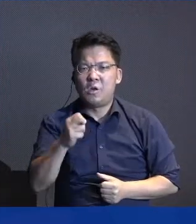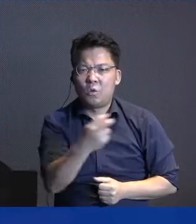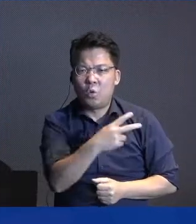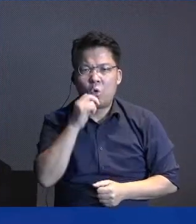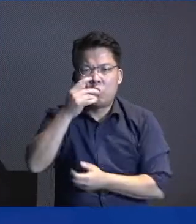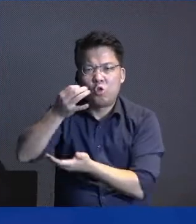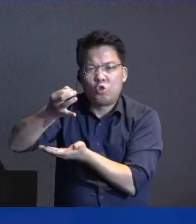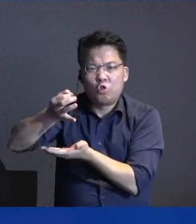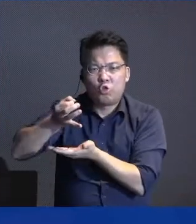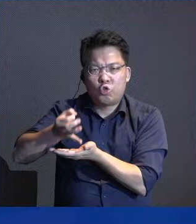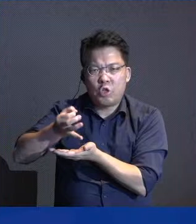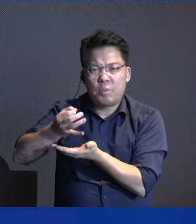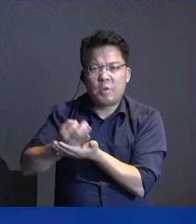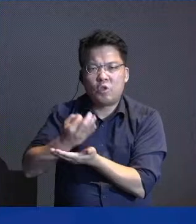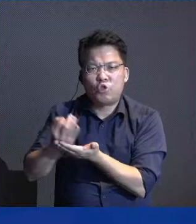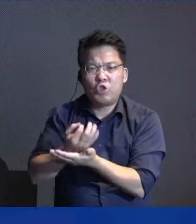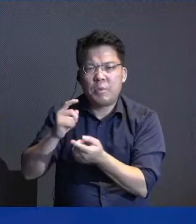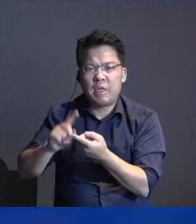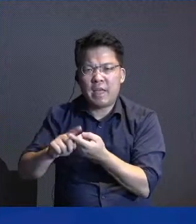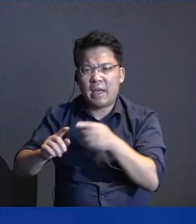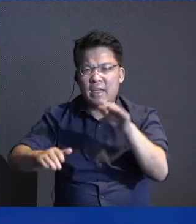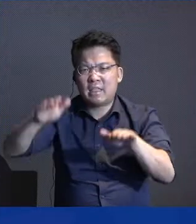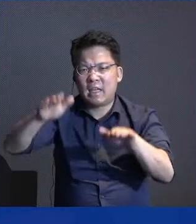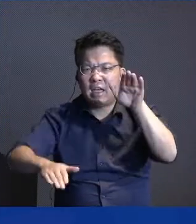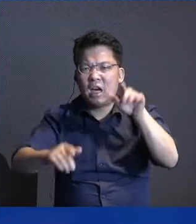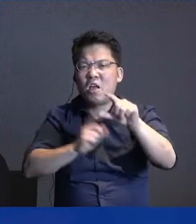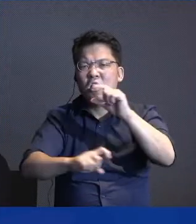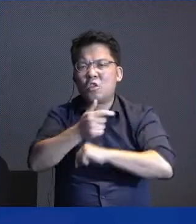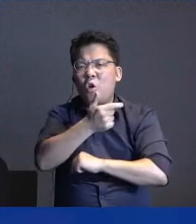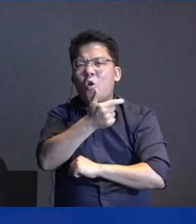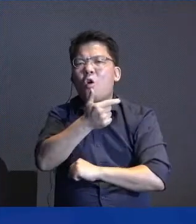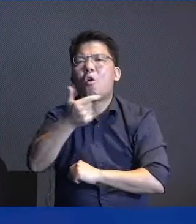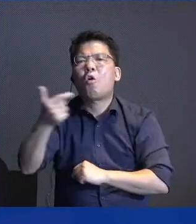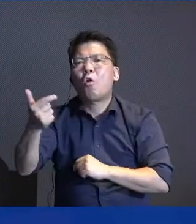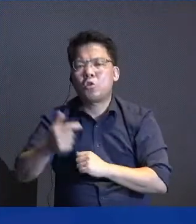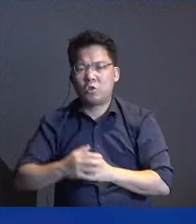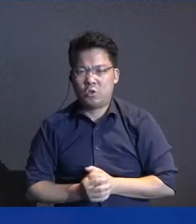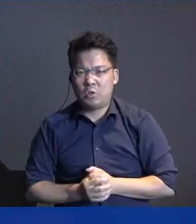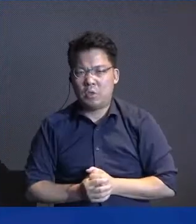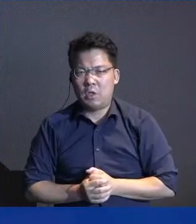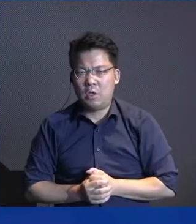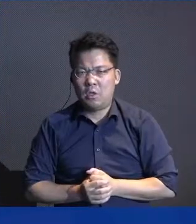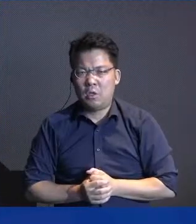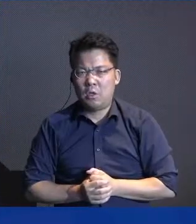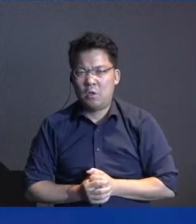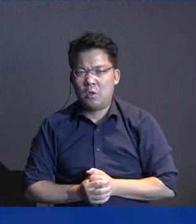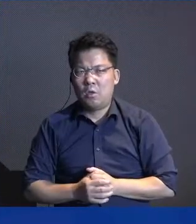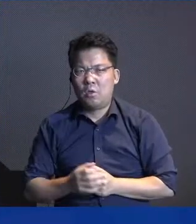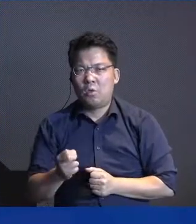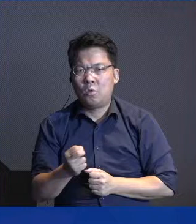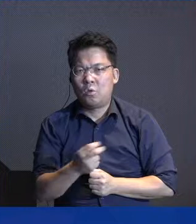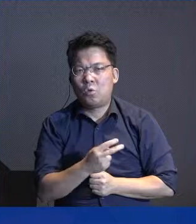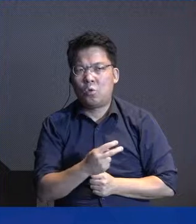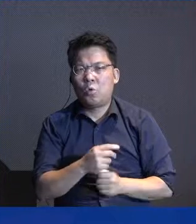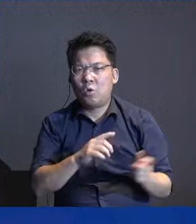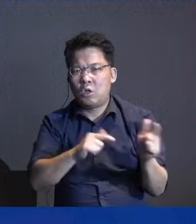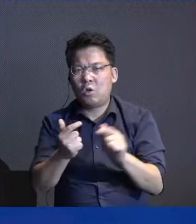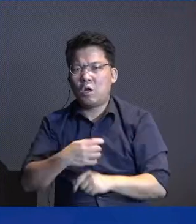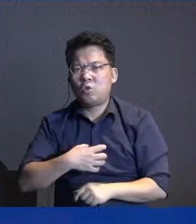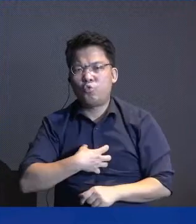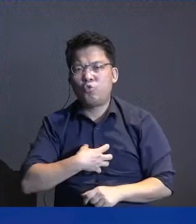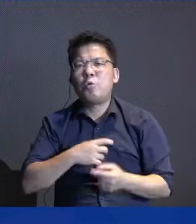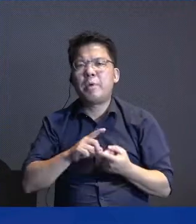health-related behaviors and preparedness, disaster preparedness, as we talk about it. So I'm sure that these are the factors which